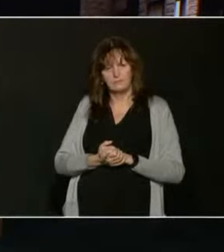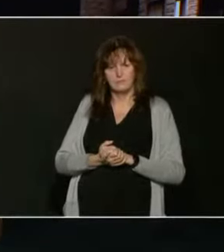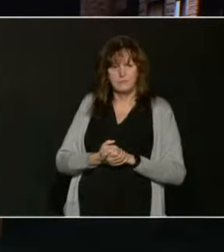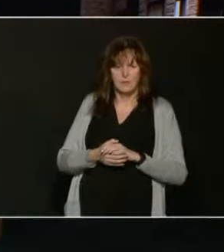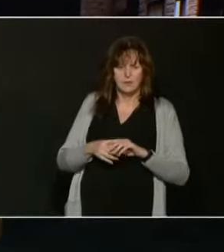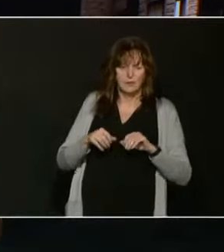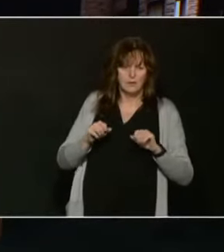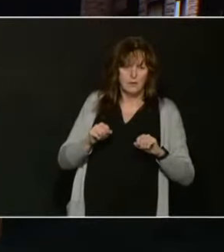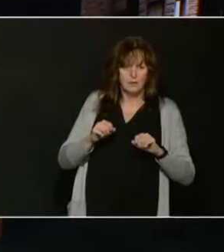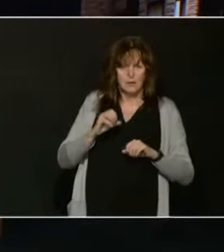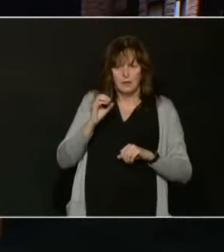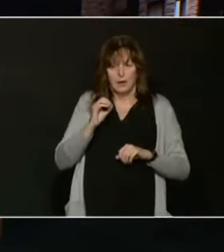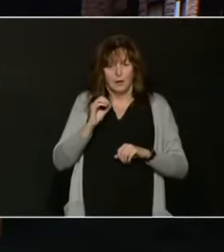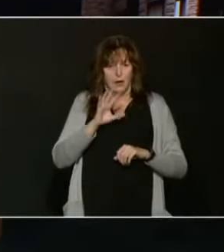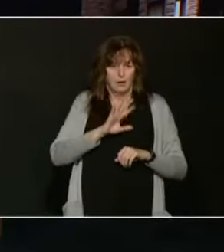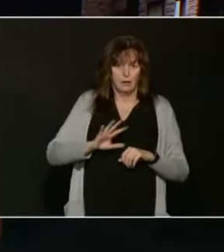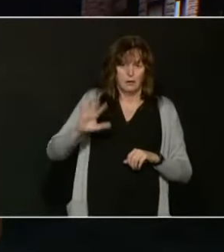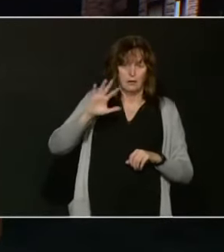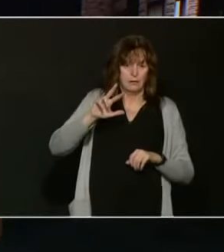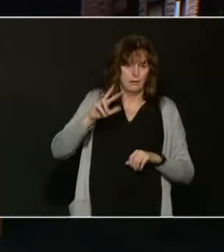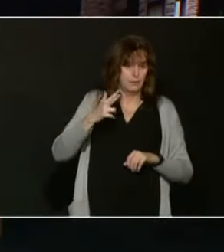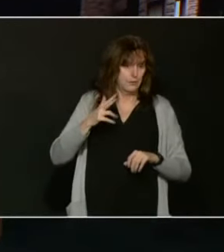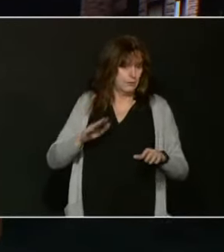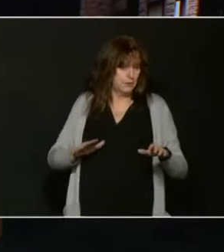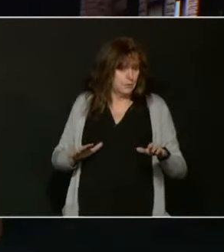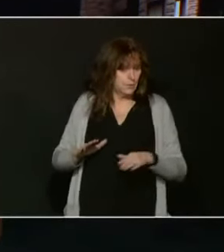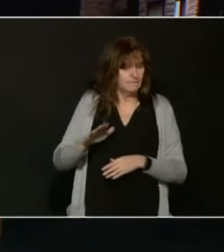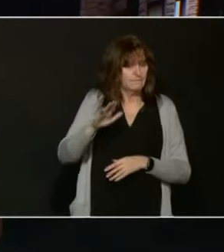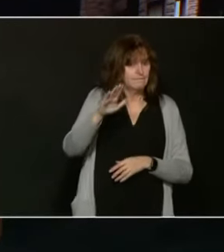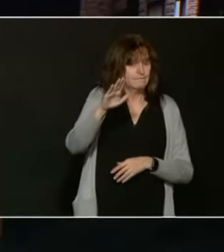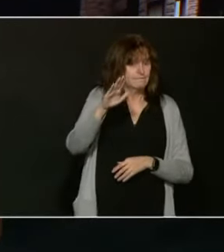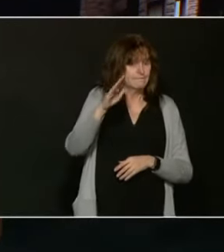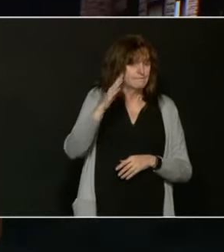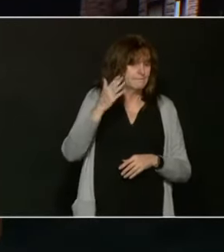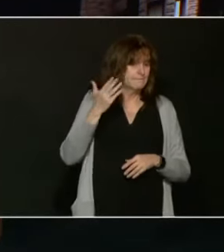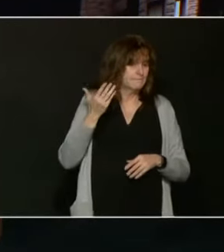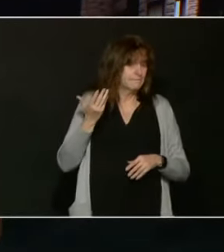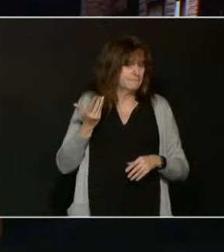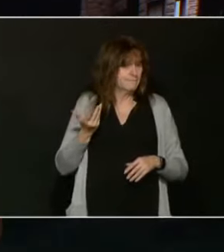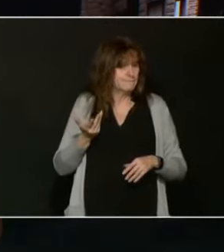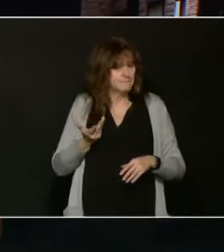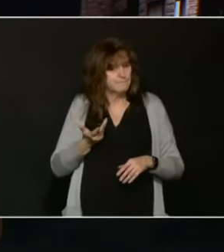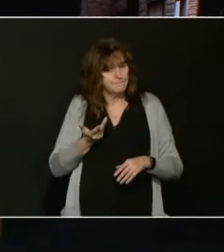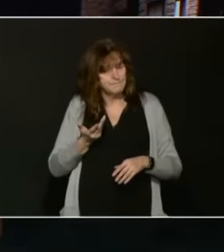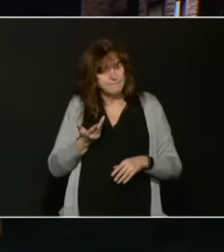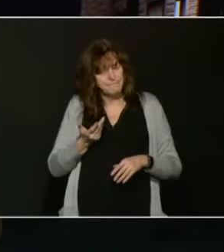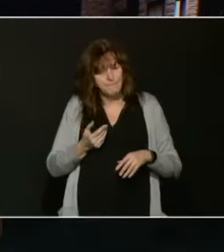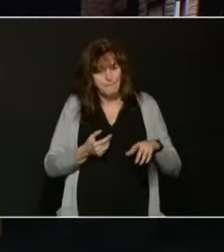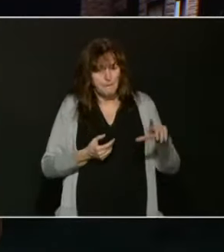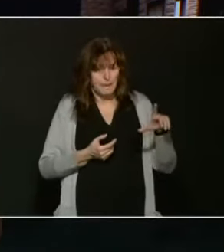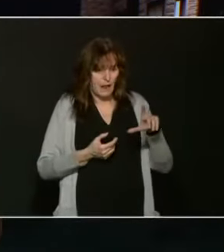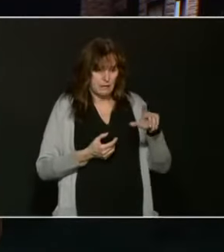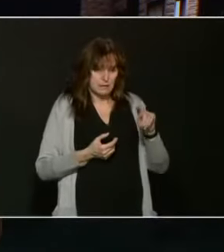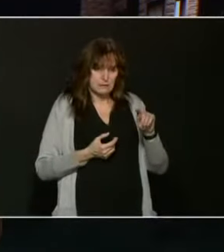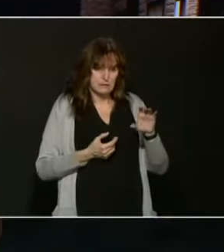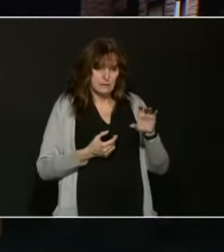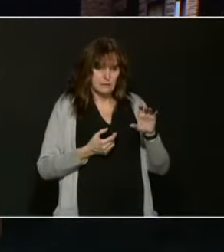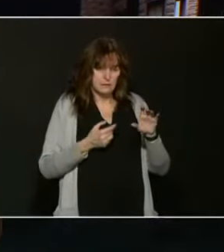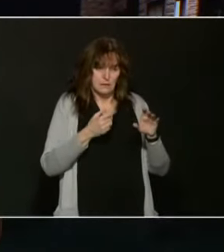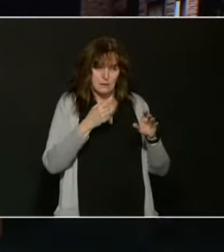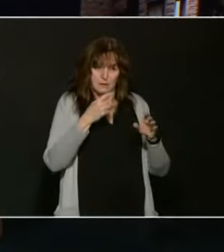that long-term care has already been vaccinated and you say that it's paying off and we've seen declining